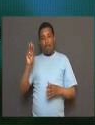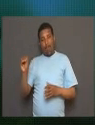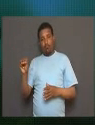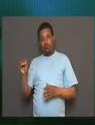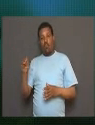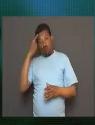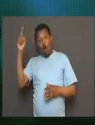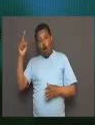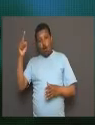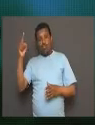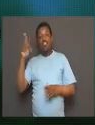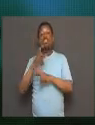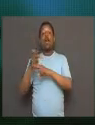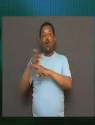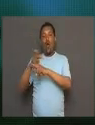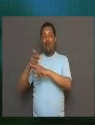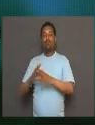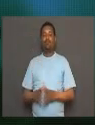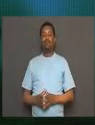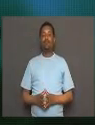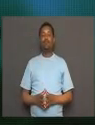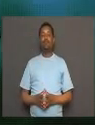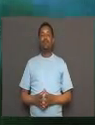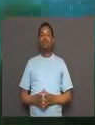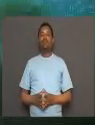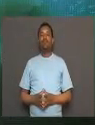17.8 millimeters for Dire Dawa.